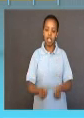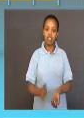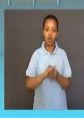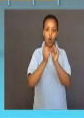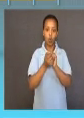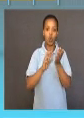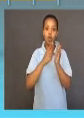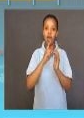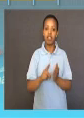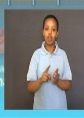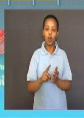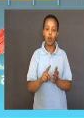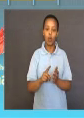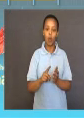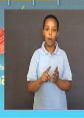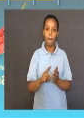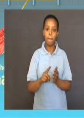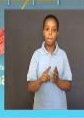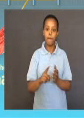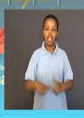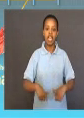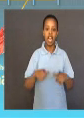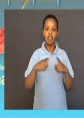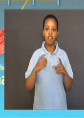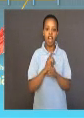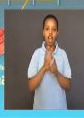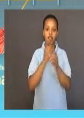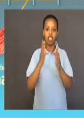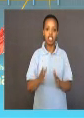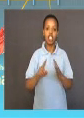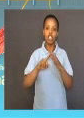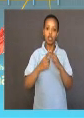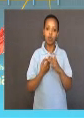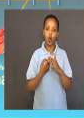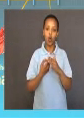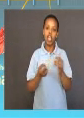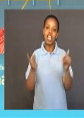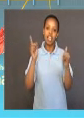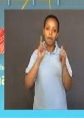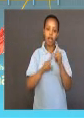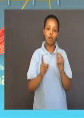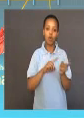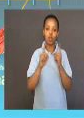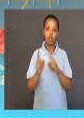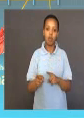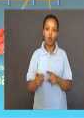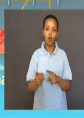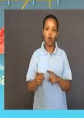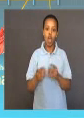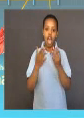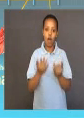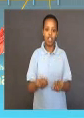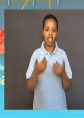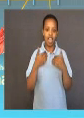starting with the origin of life and ending with the current state